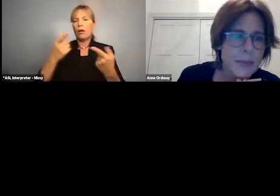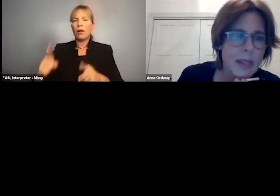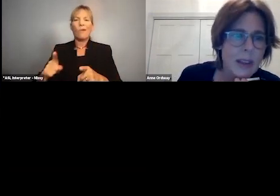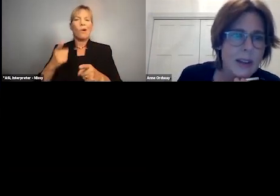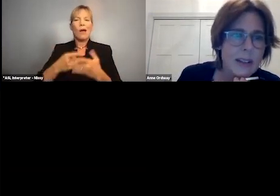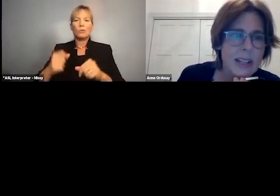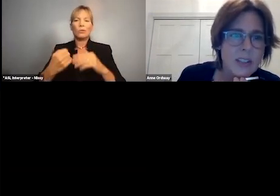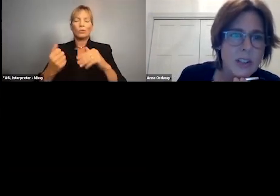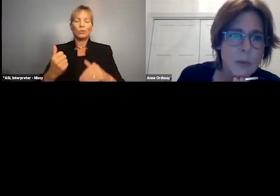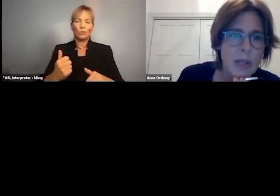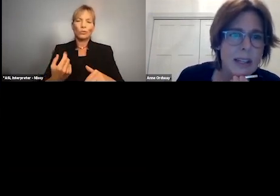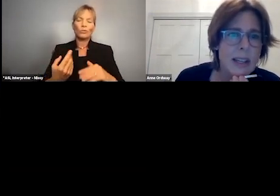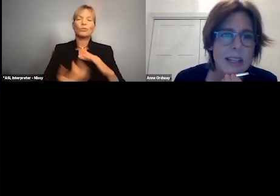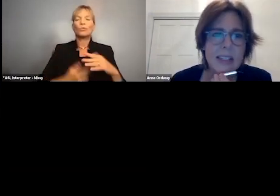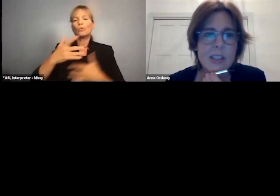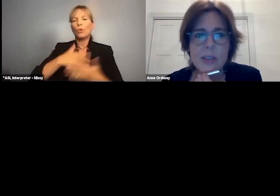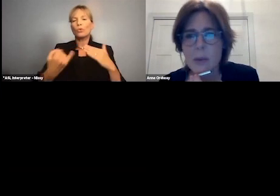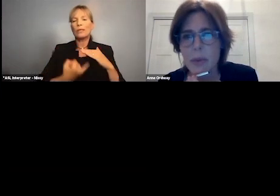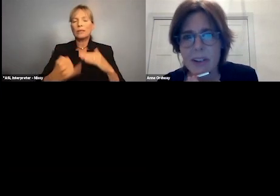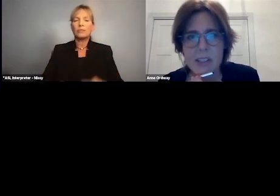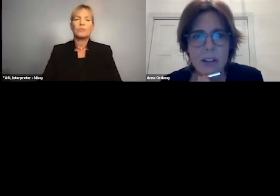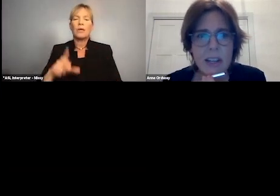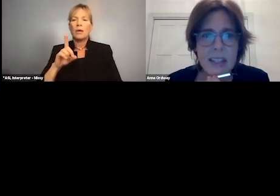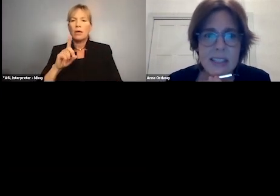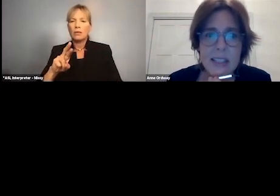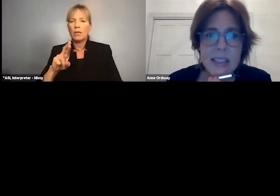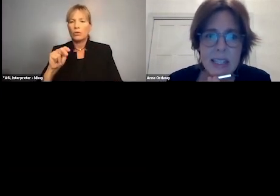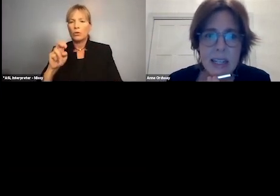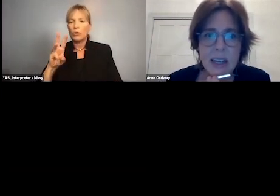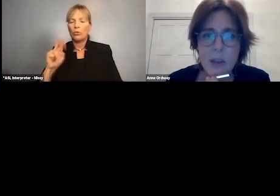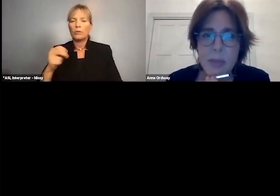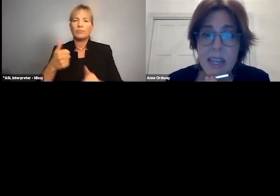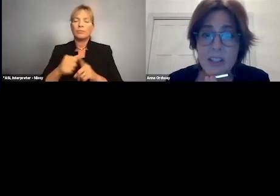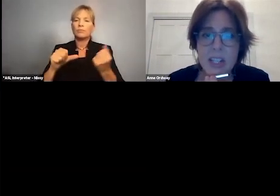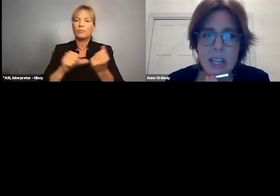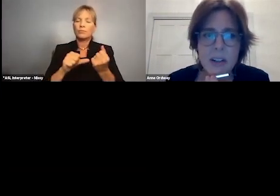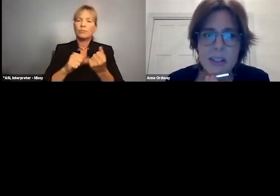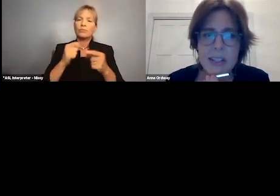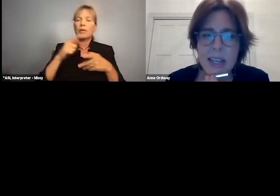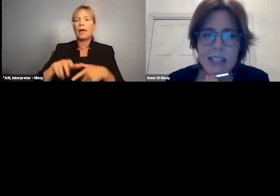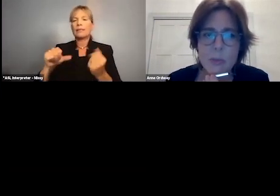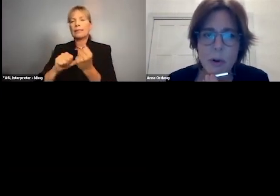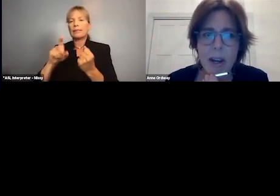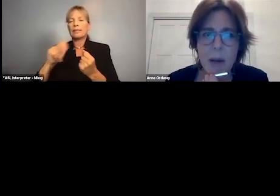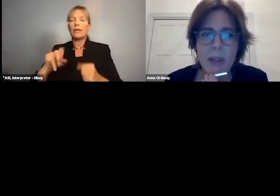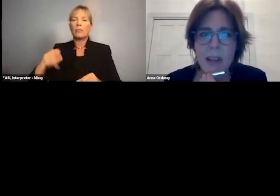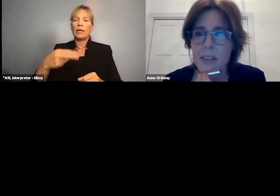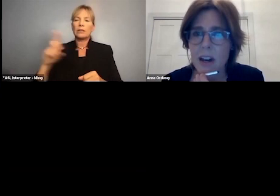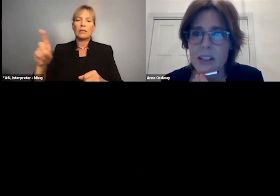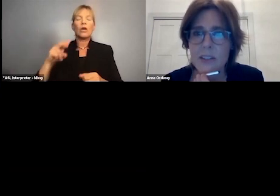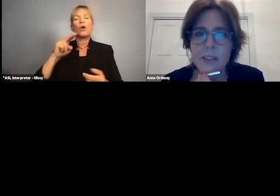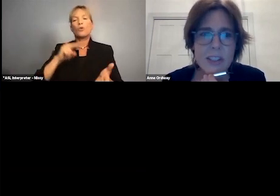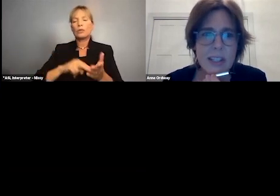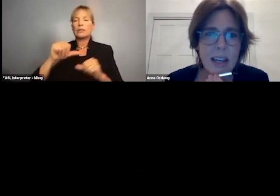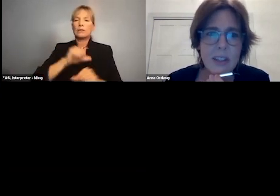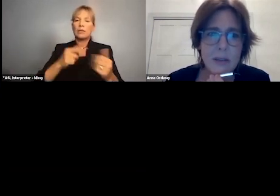isolation. Dr. Newman is an associate professor and the assistant dean of the PhD in Nursing Science program